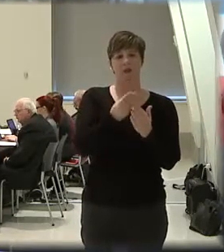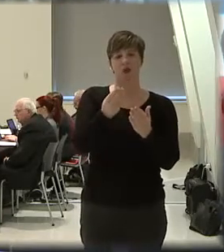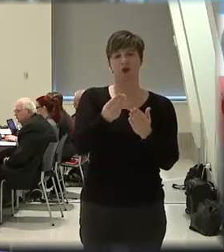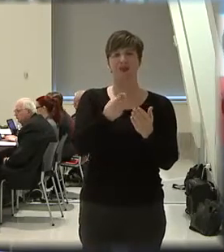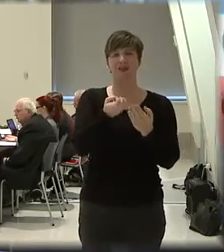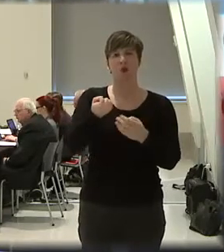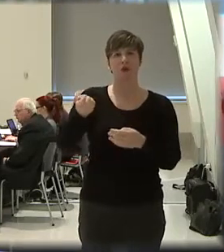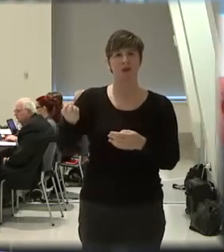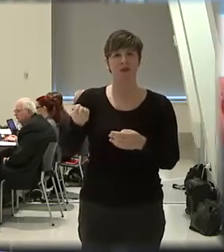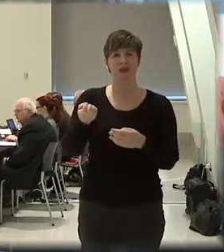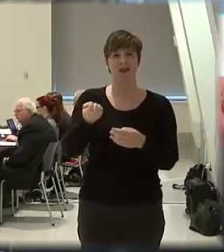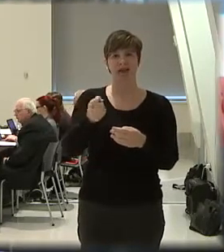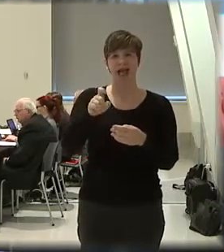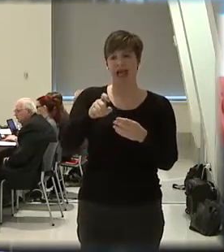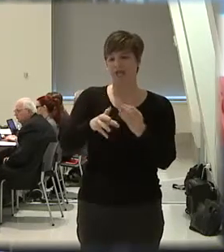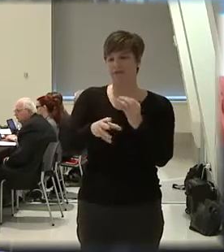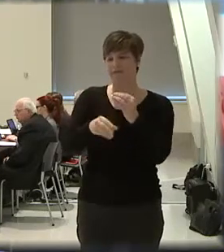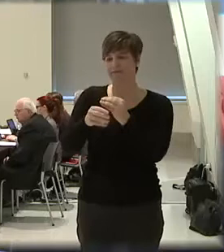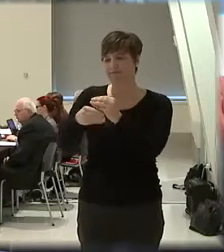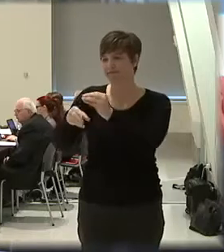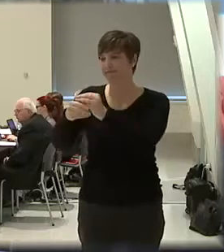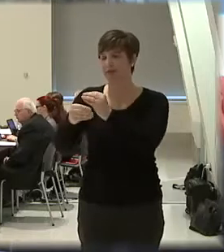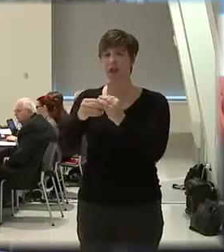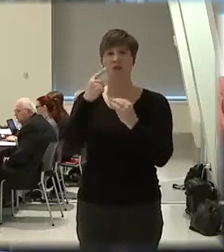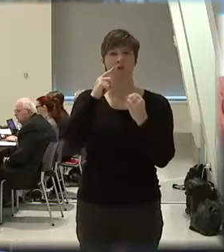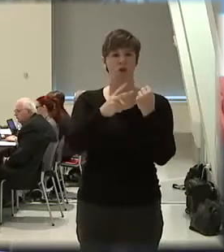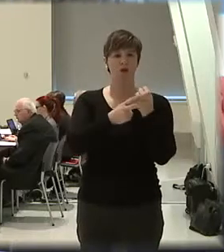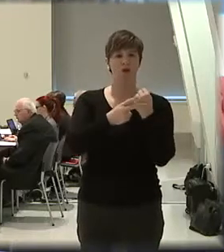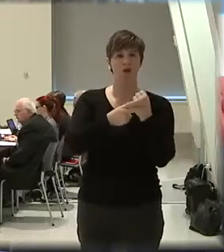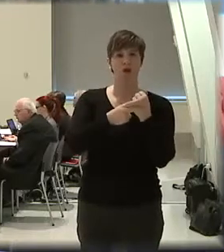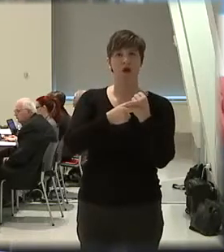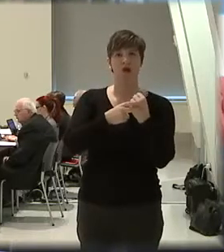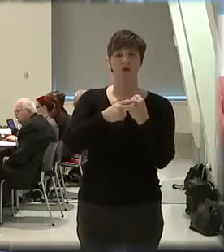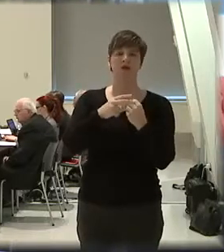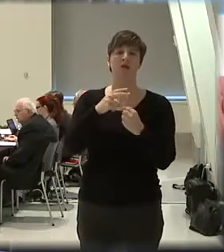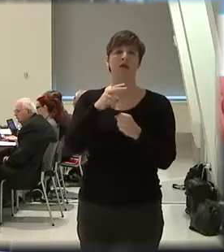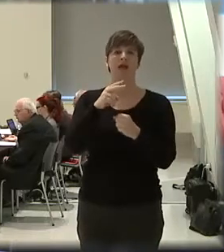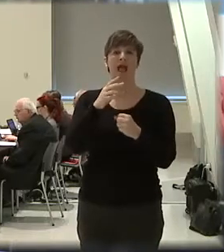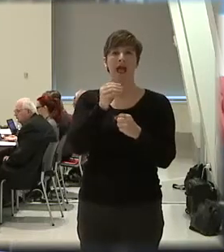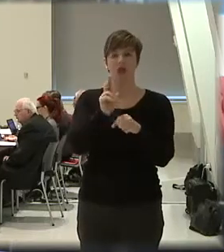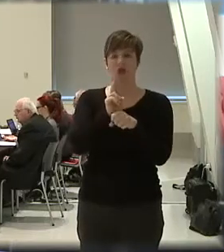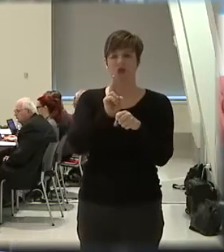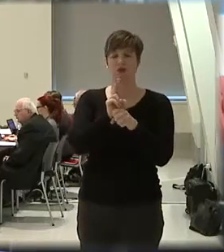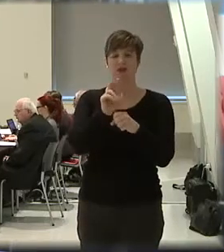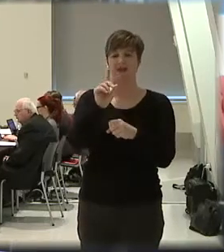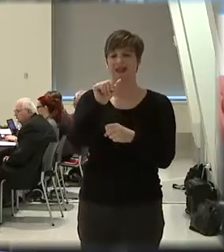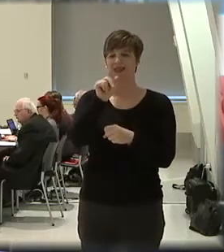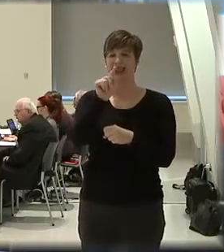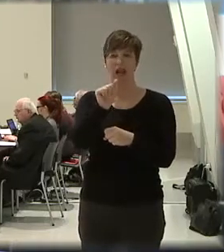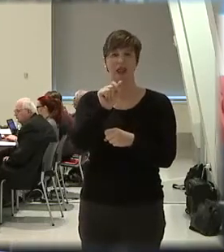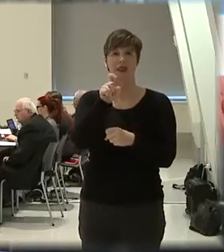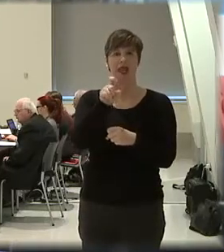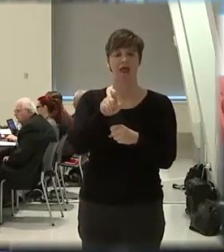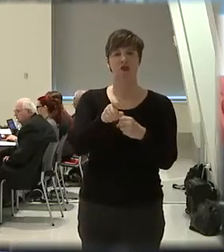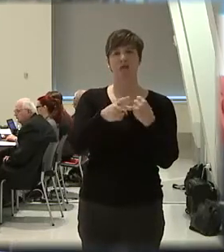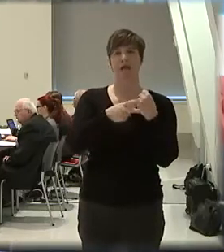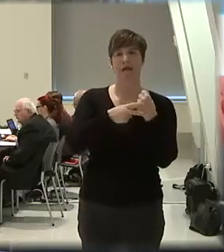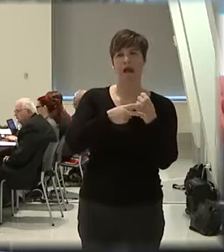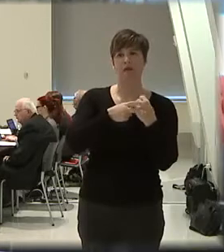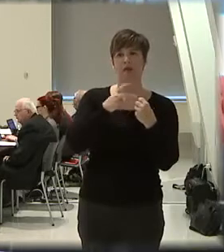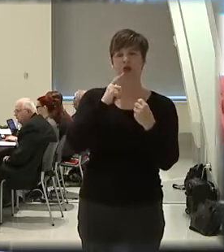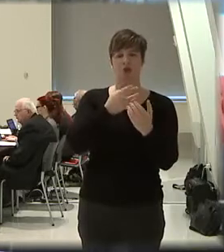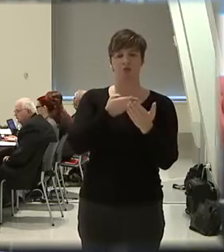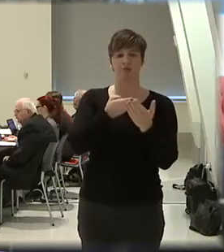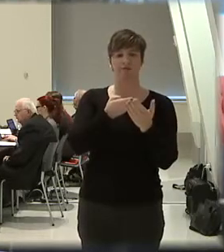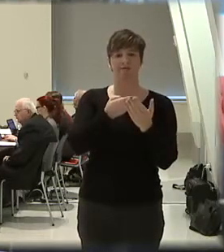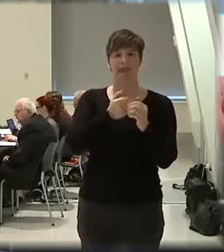greater ongoing cost is encountered with the storage, maintenance, and use of the data that must be preserved under stringent controls to comply with